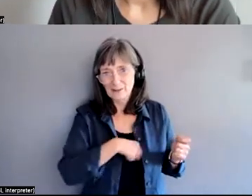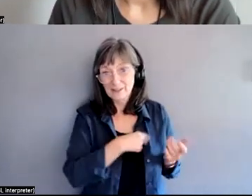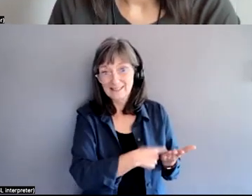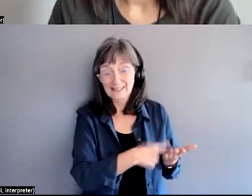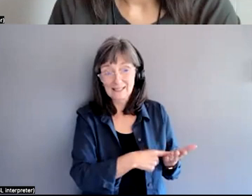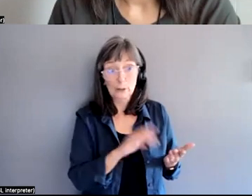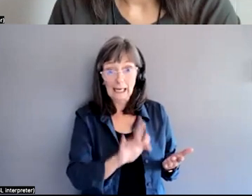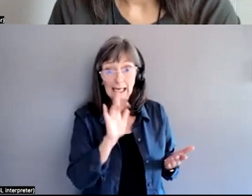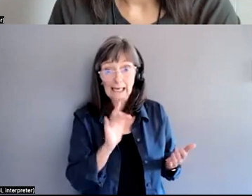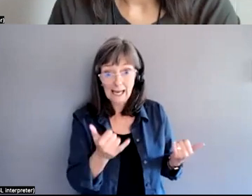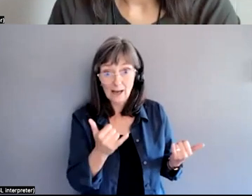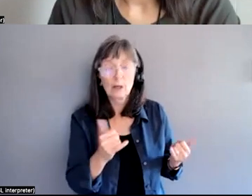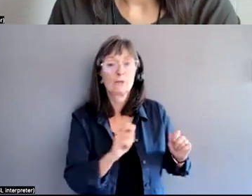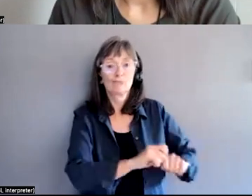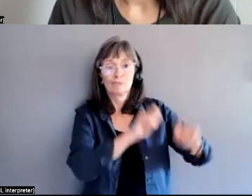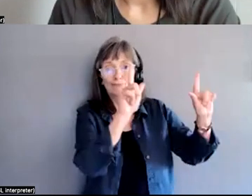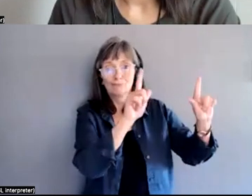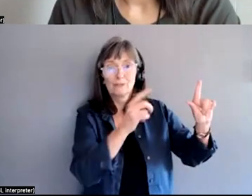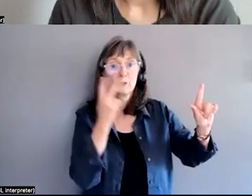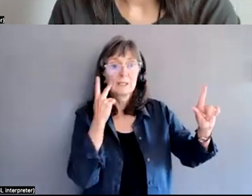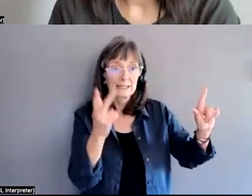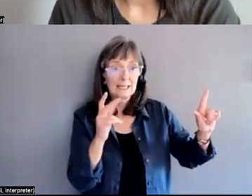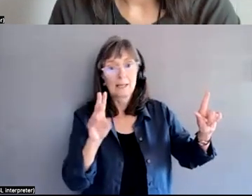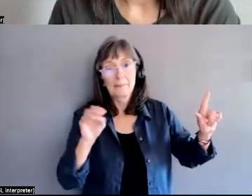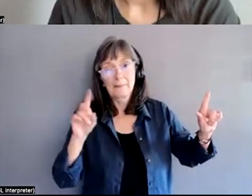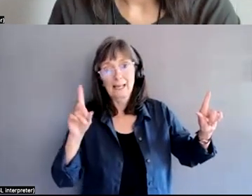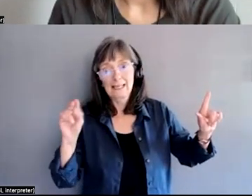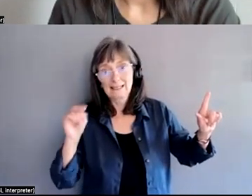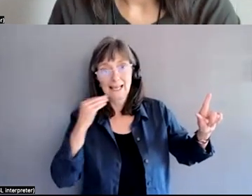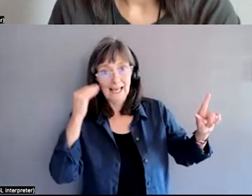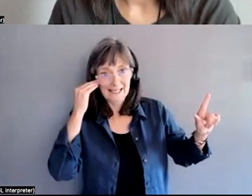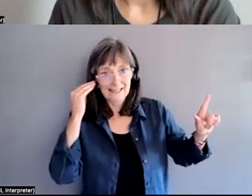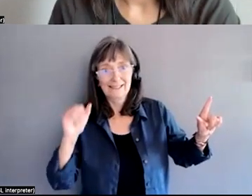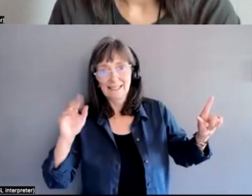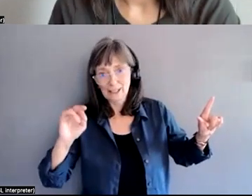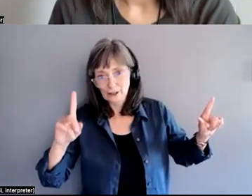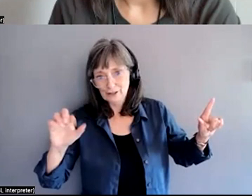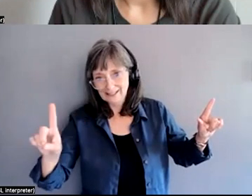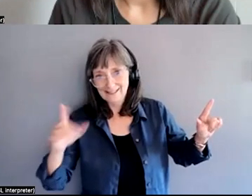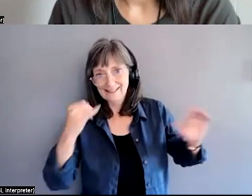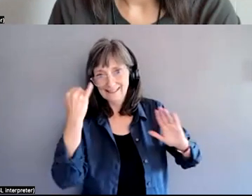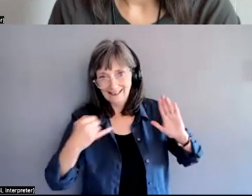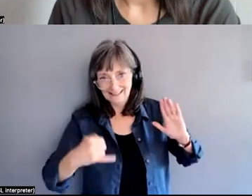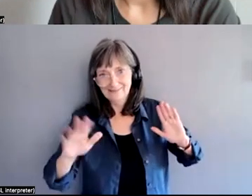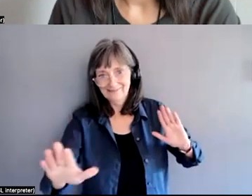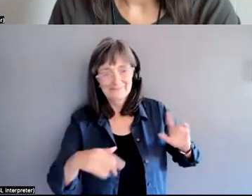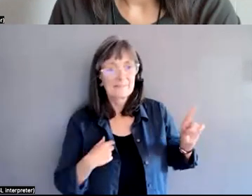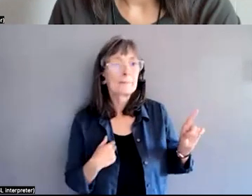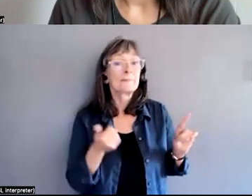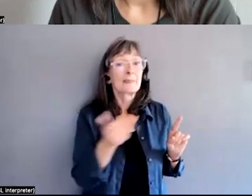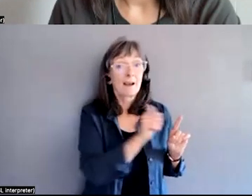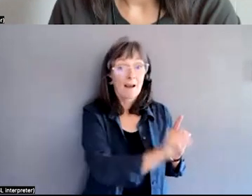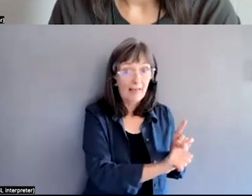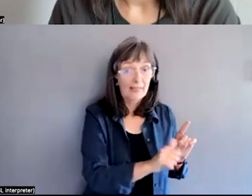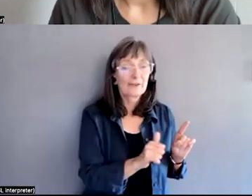now, for example, you can actually see the cover for Maidenhead that Ingrid designed so brilliantly. The other thing I should note is